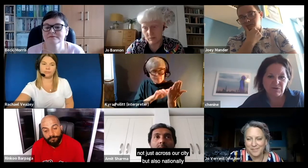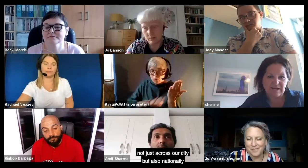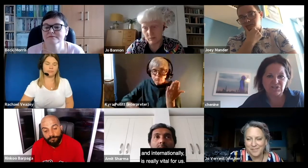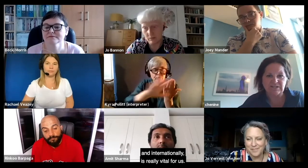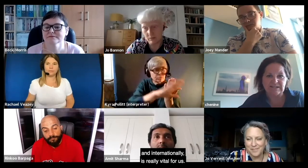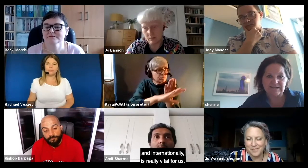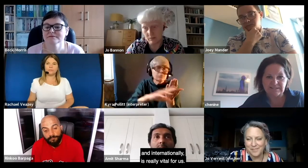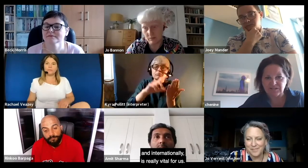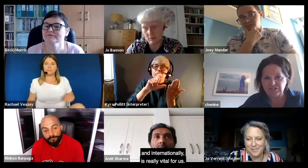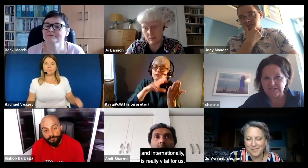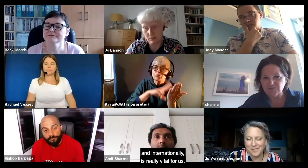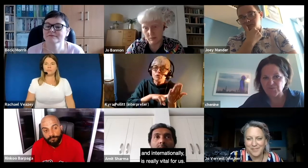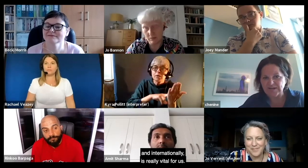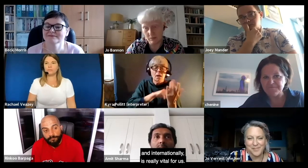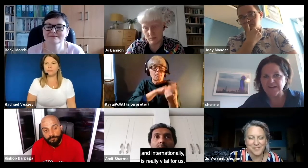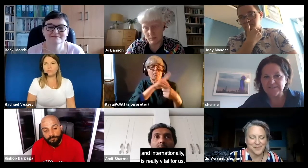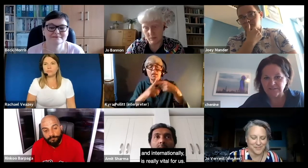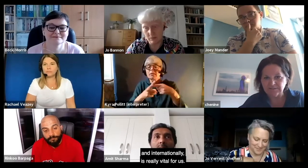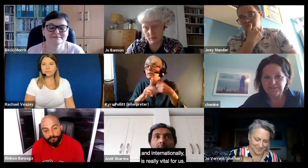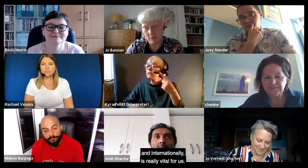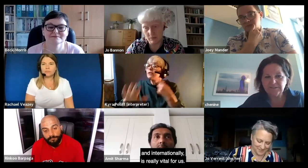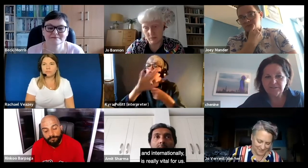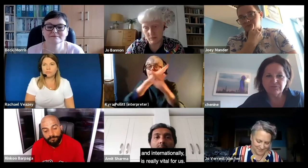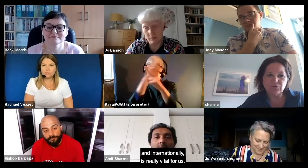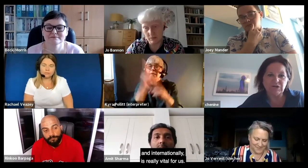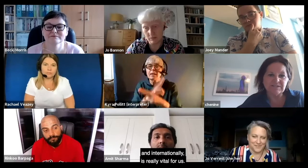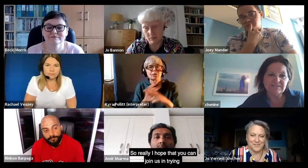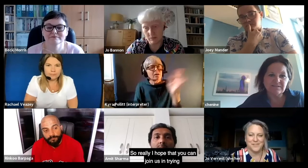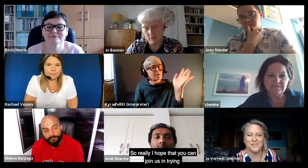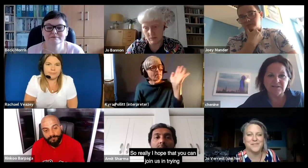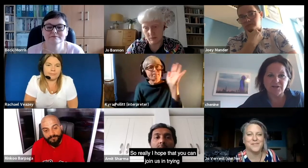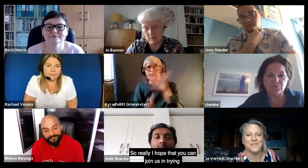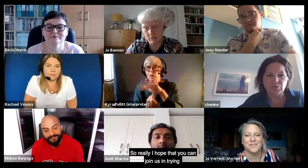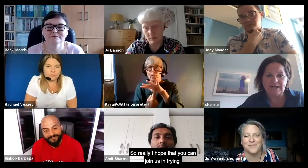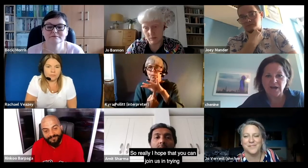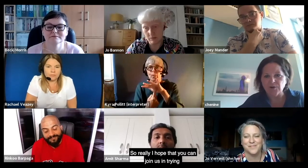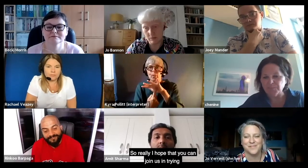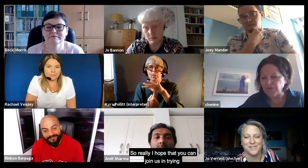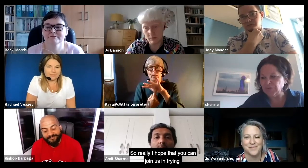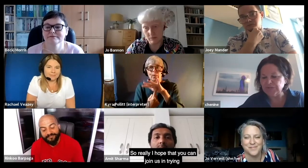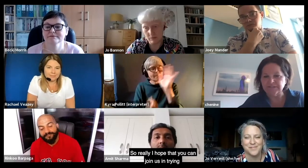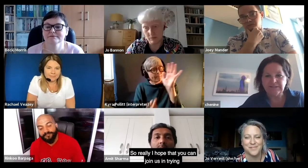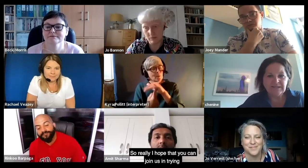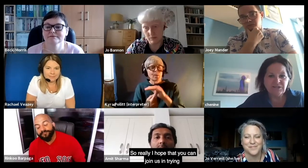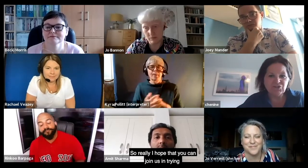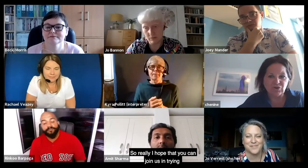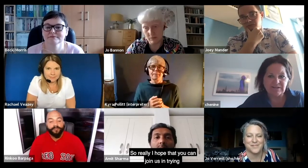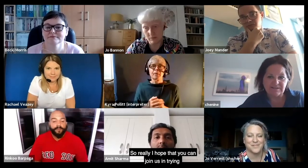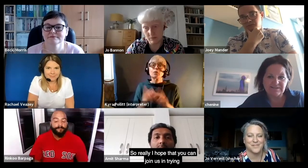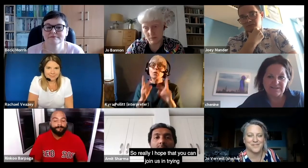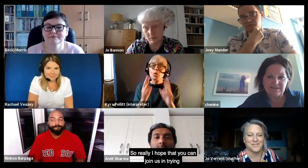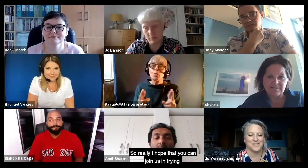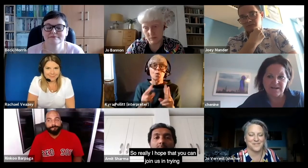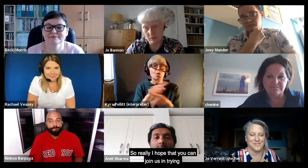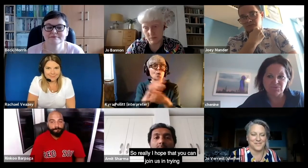also nationally and internationally is really vital for us. So really hope that you can join